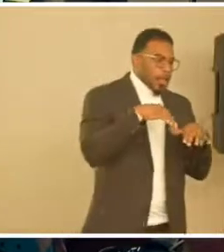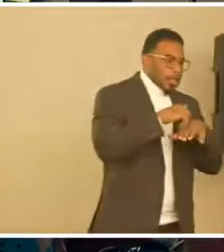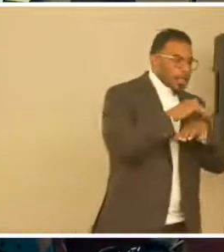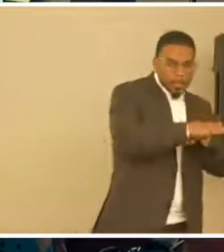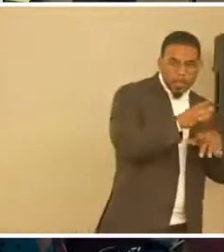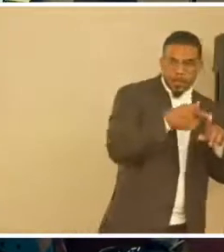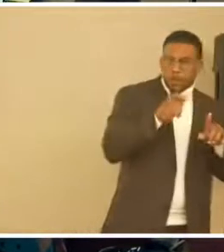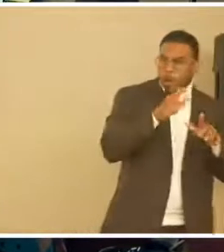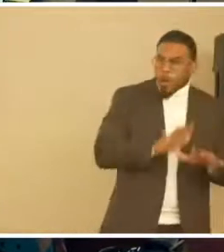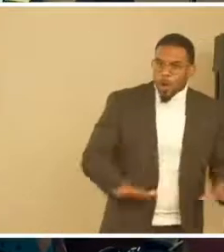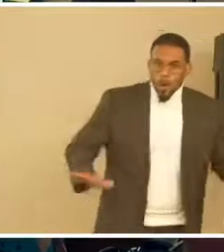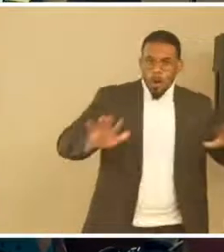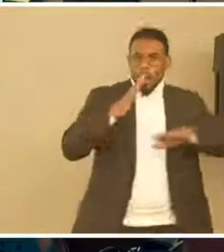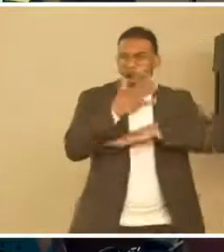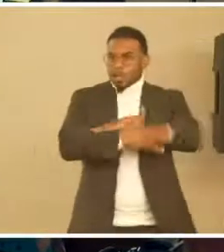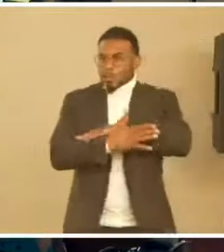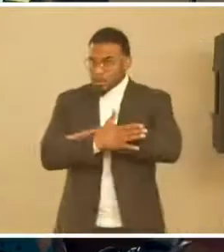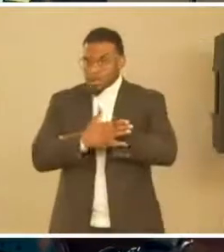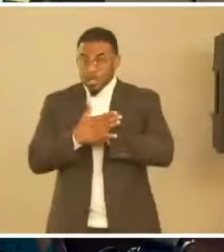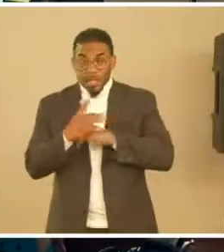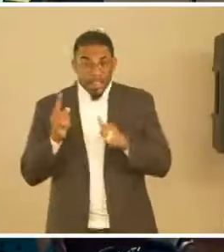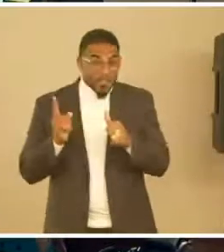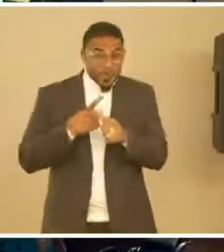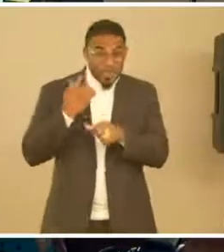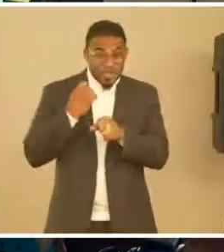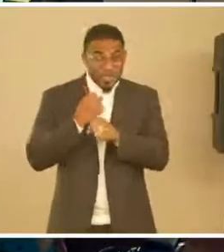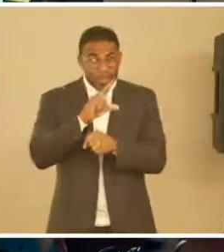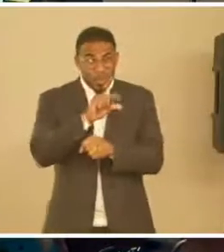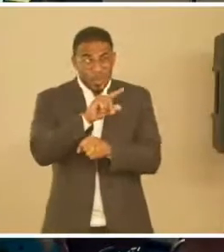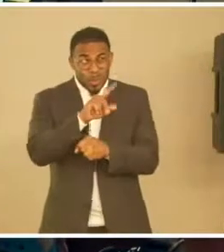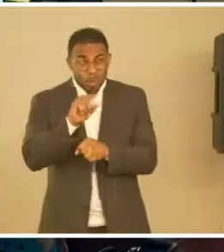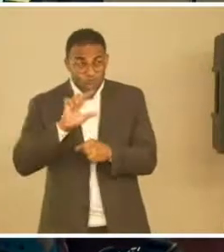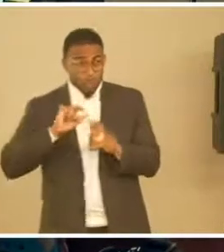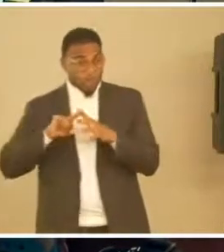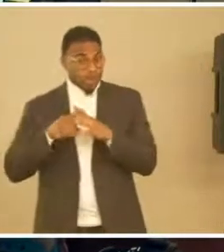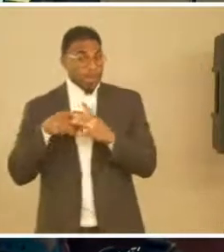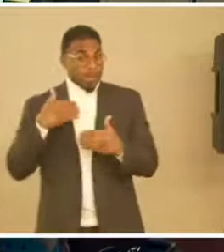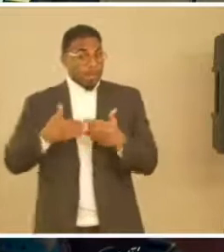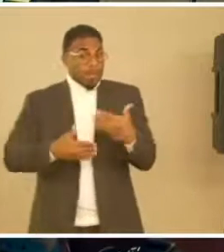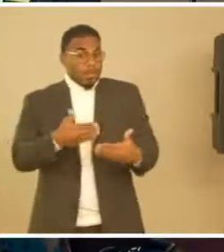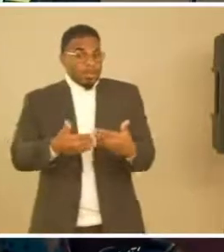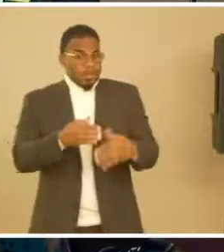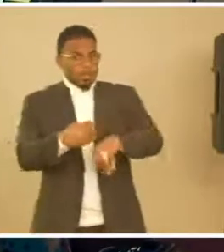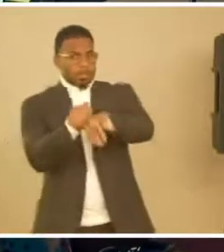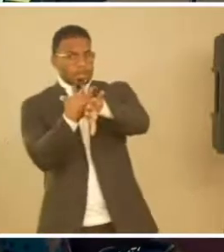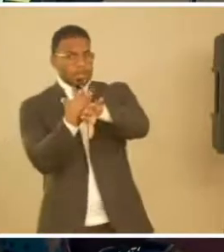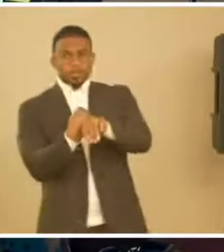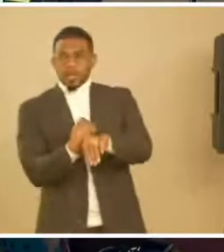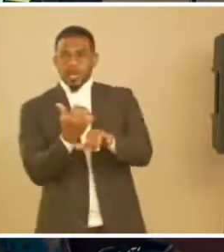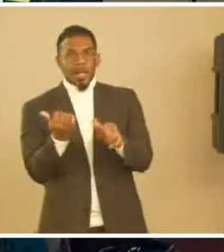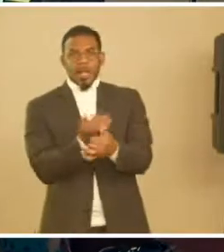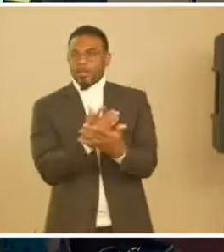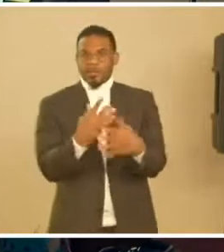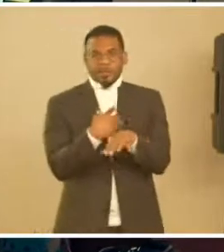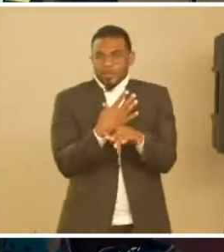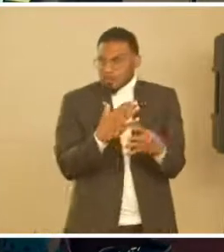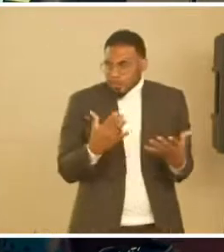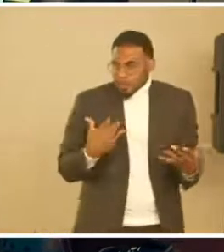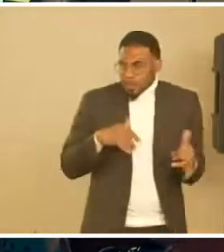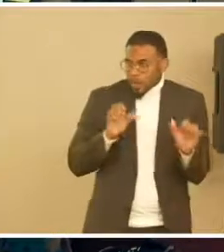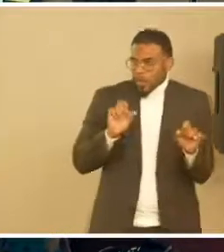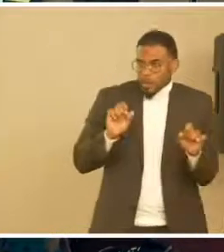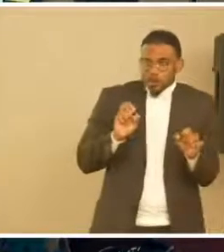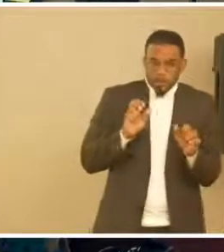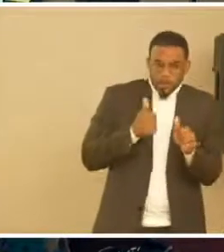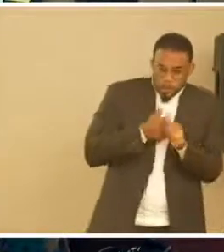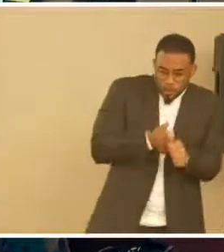from all across the country. The first year, 2020, when we started doing this virtually, everything was virtual, and we were able